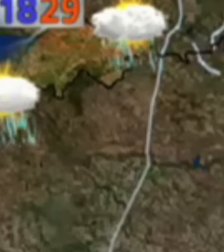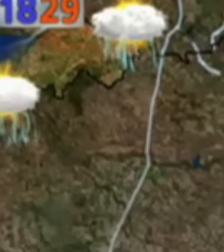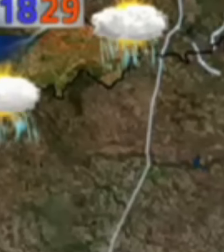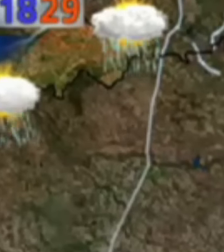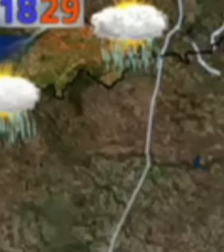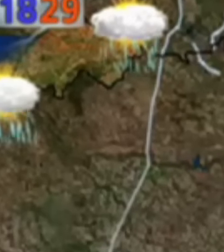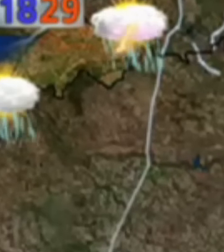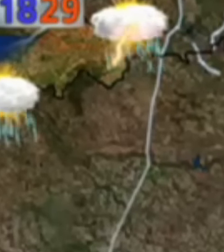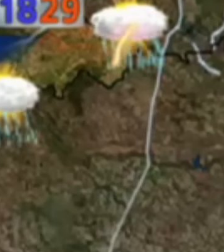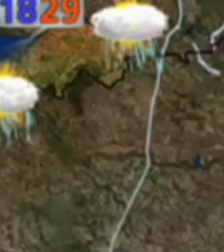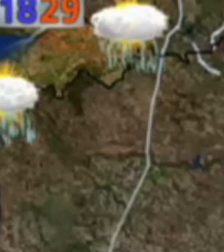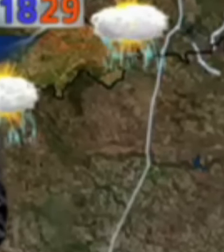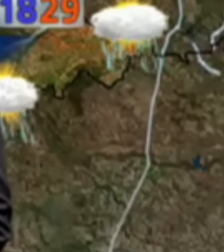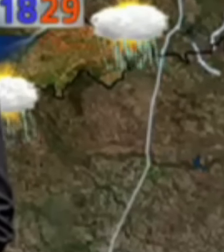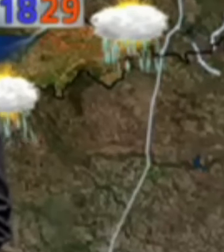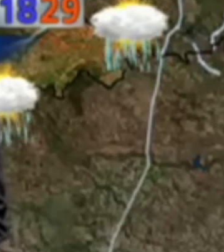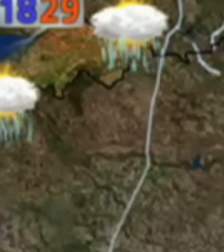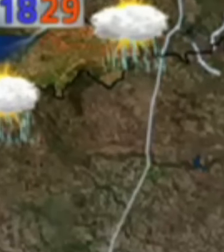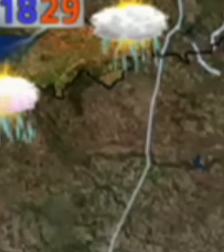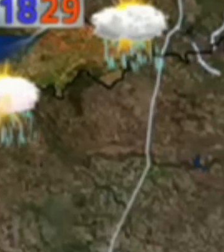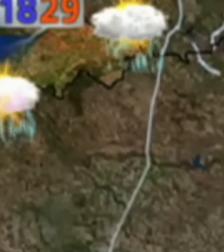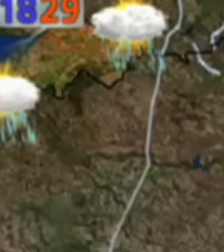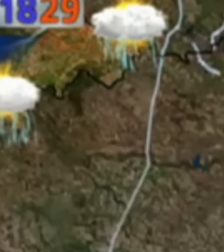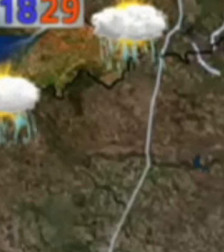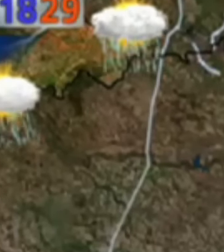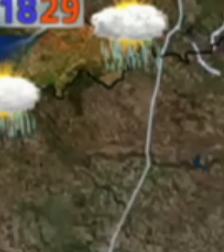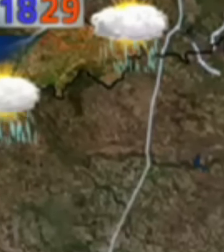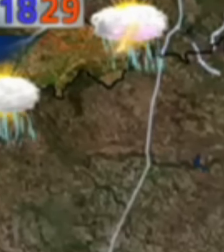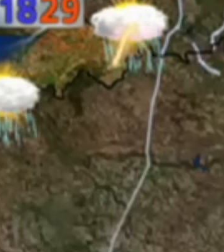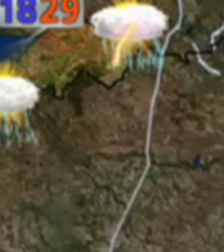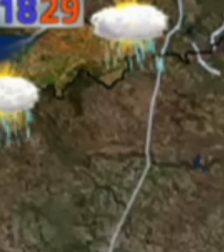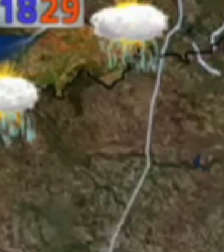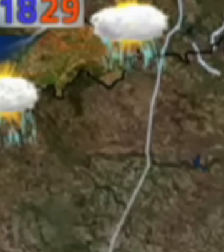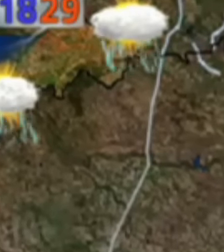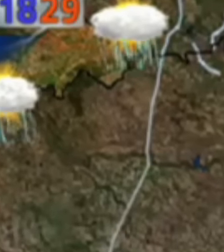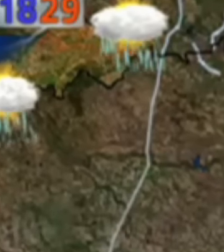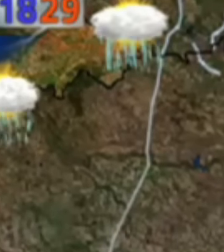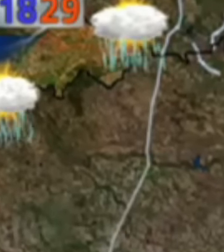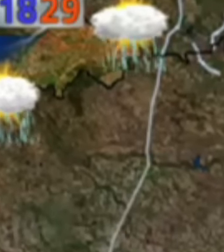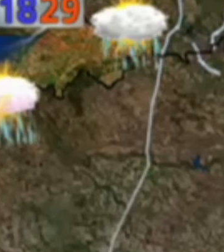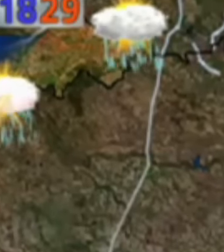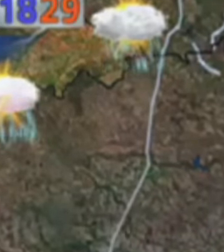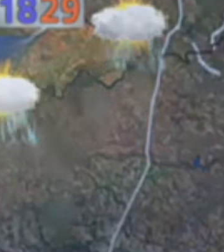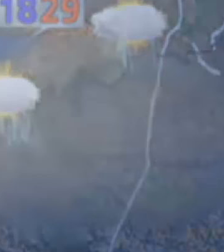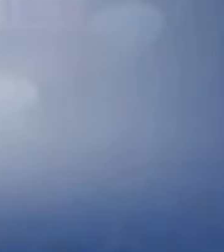Rotaung o hlokomela le teng tla hlochitse hona ha esale ba buitsa pele pidi akalo a pe etso khotso